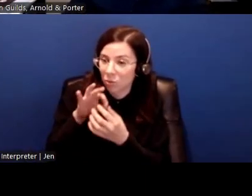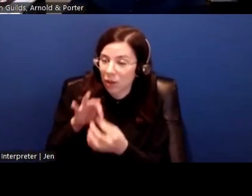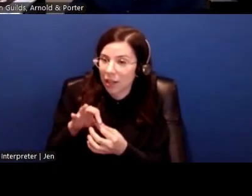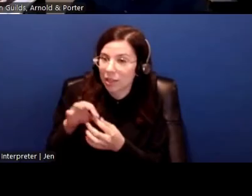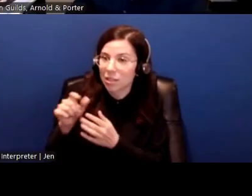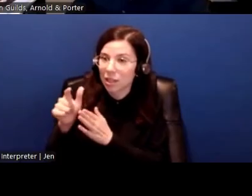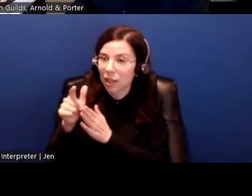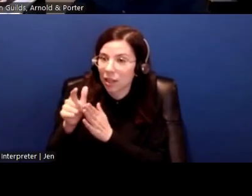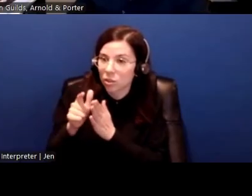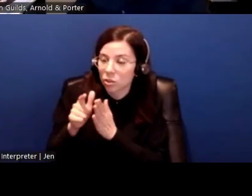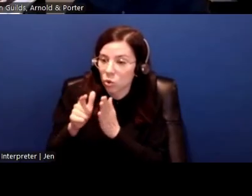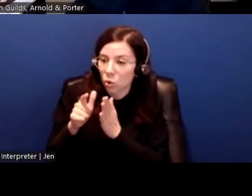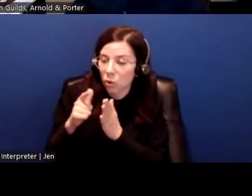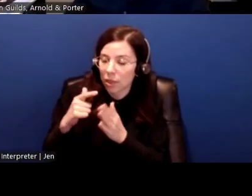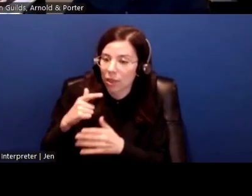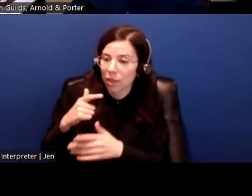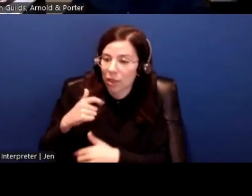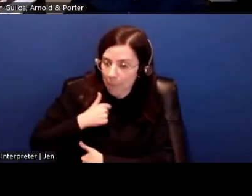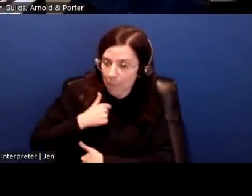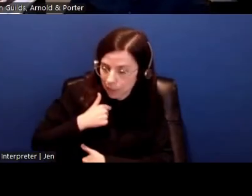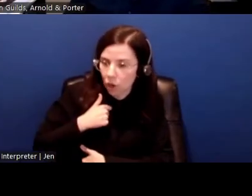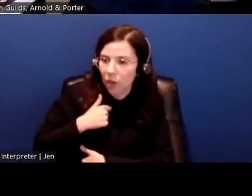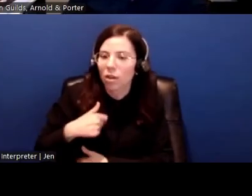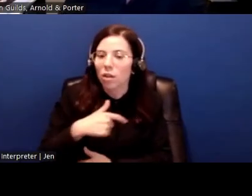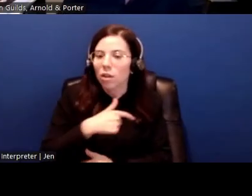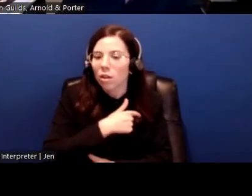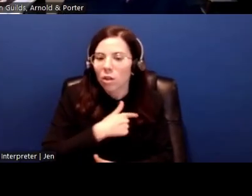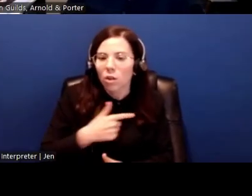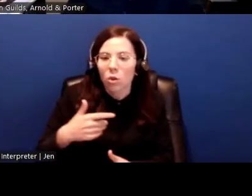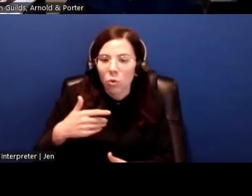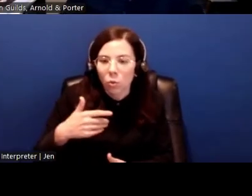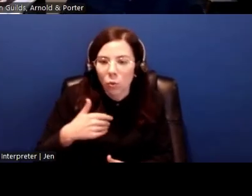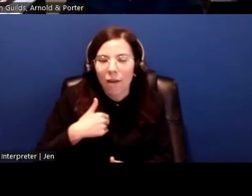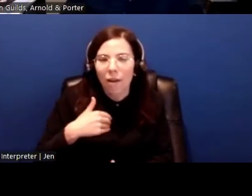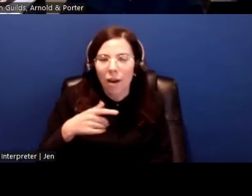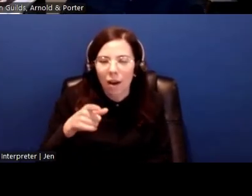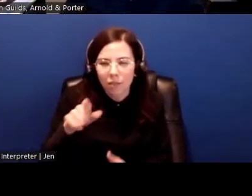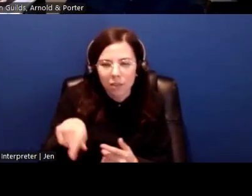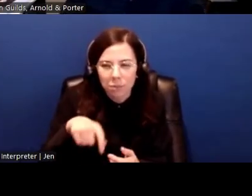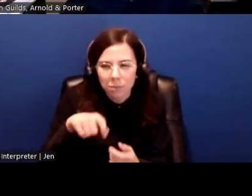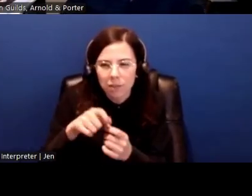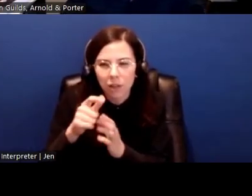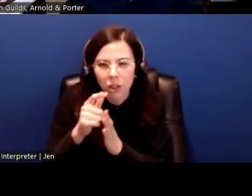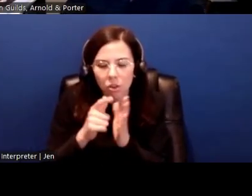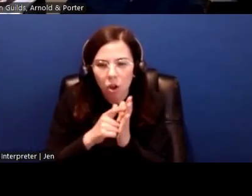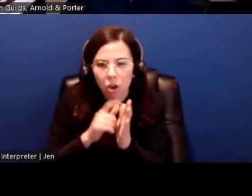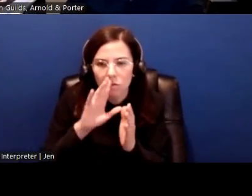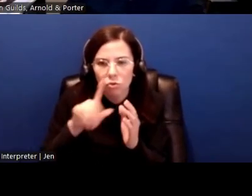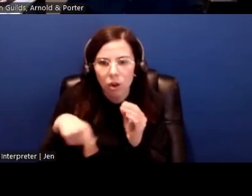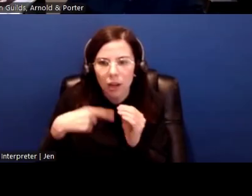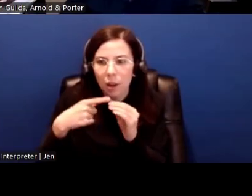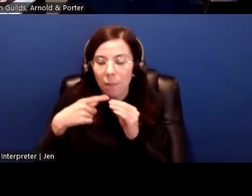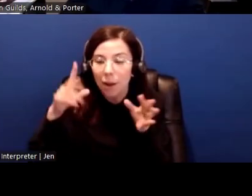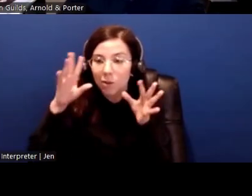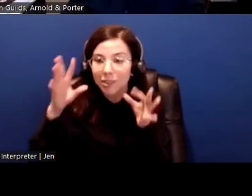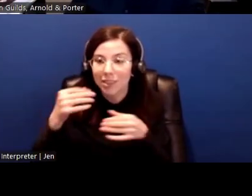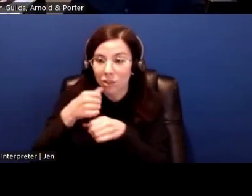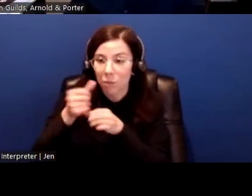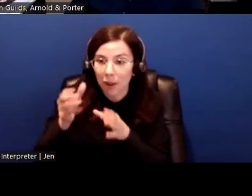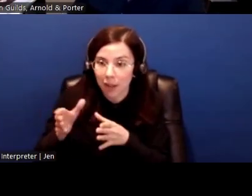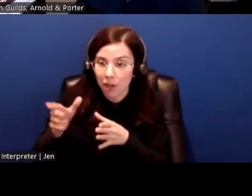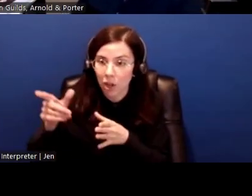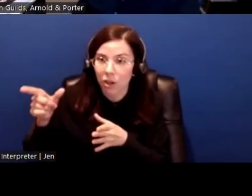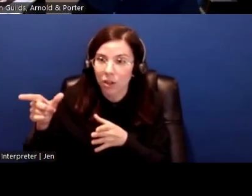unlawful command influence that exists in the military, and essentially the argument is that the decision maker, when it was the convening authority